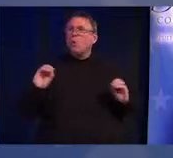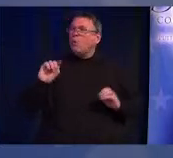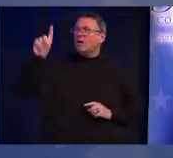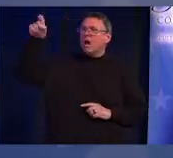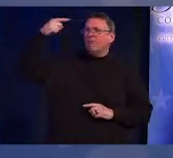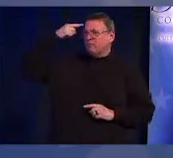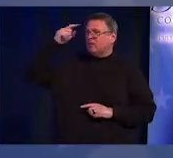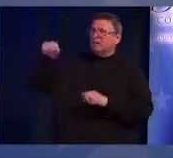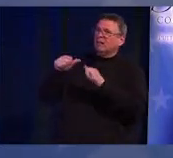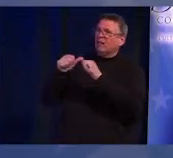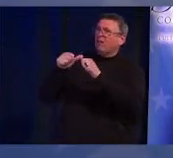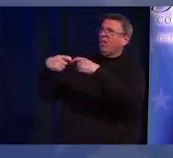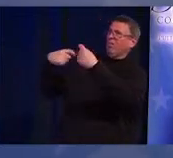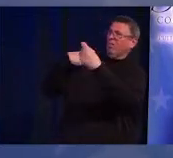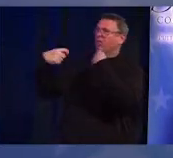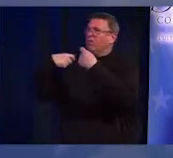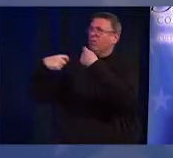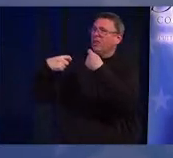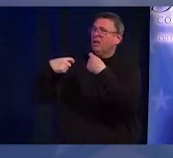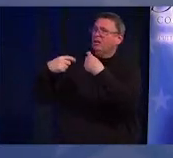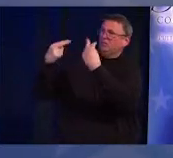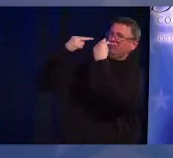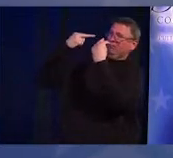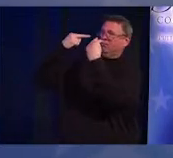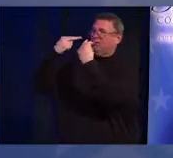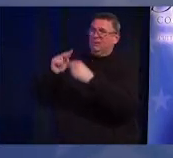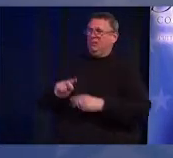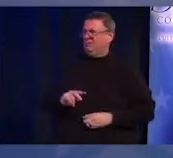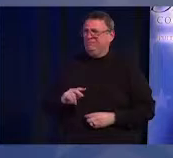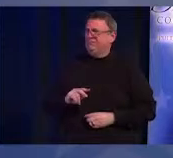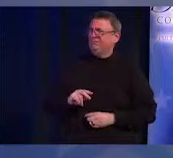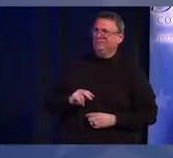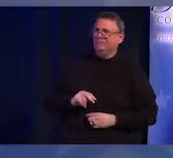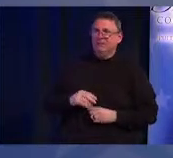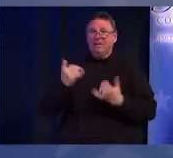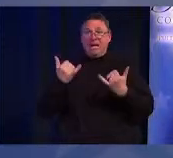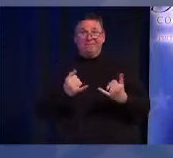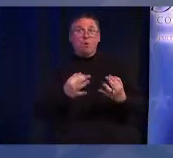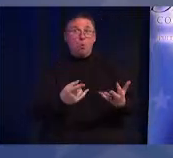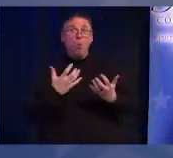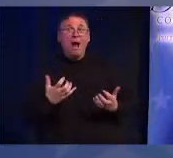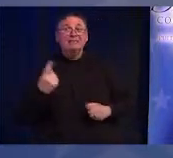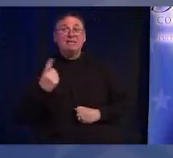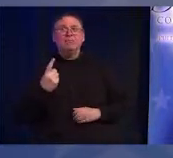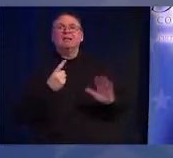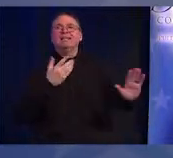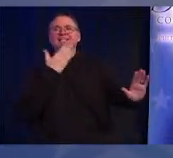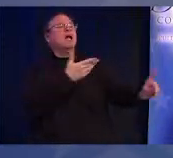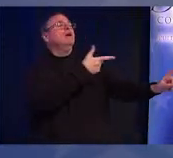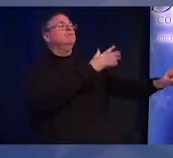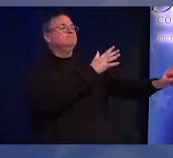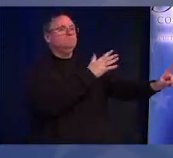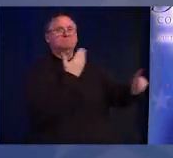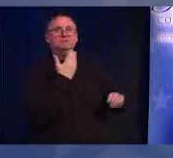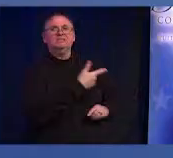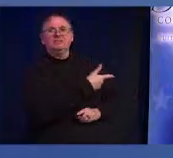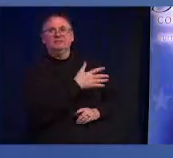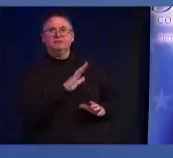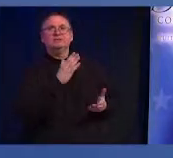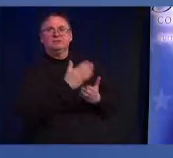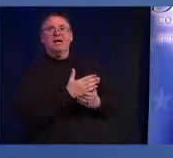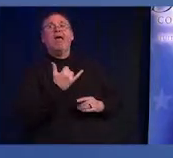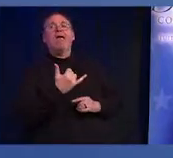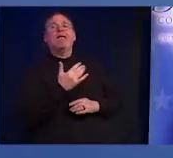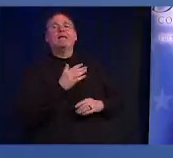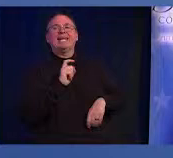constantly lording over me. And if you want somebody that can do that for you. Thank you, Mr. Rainwater. Candidates, on behalf of the